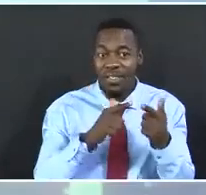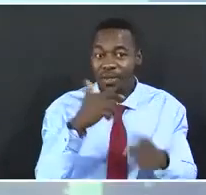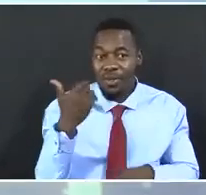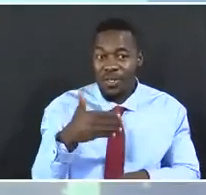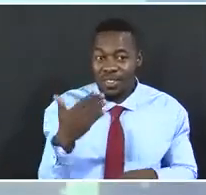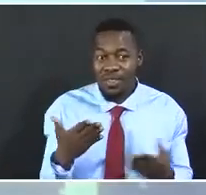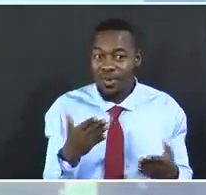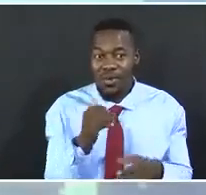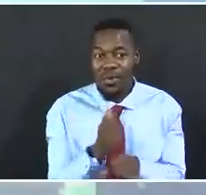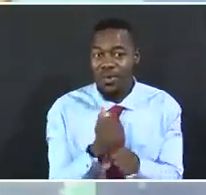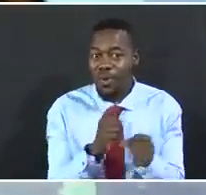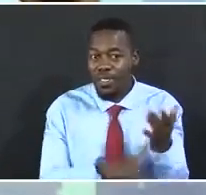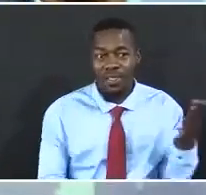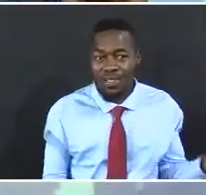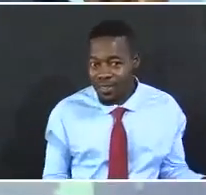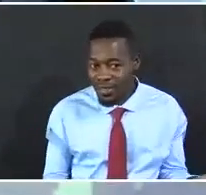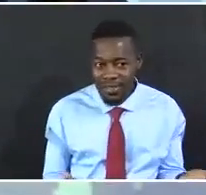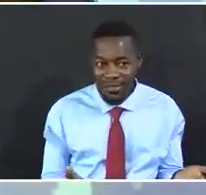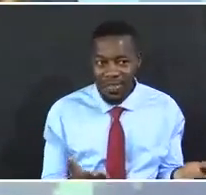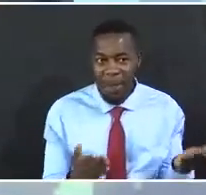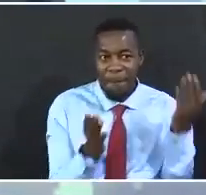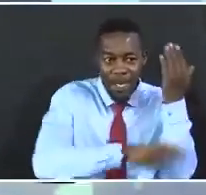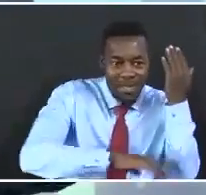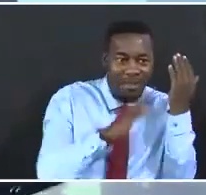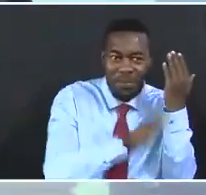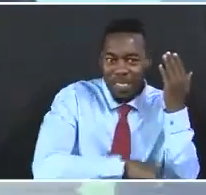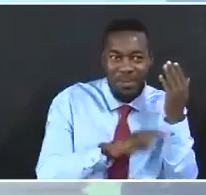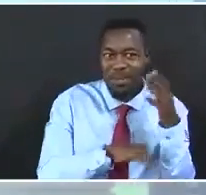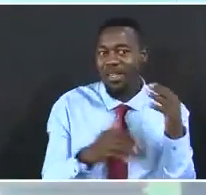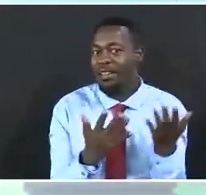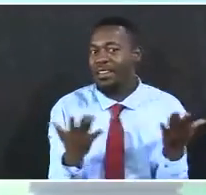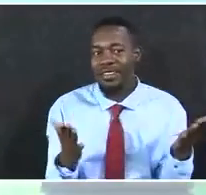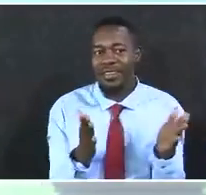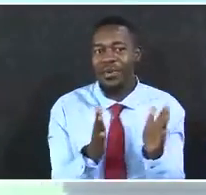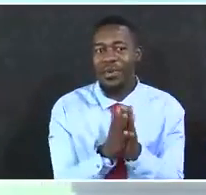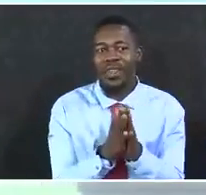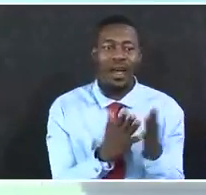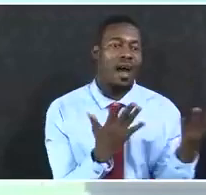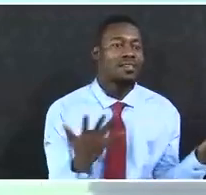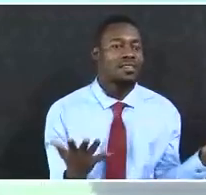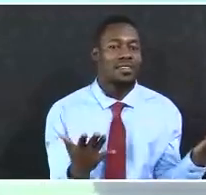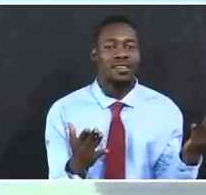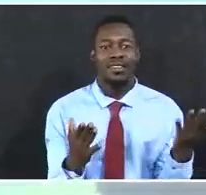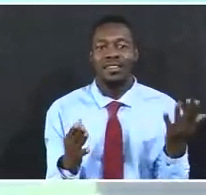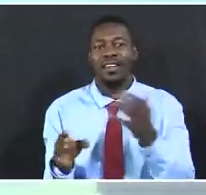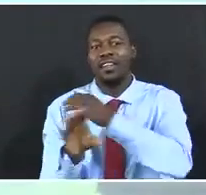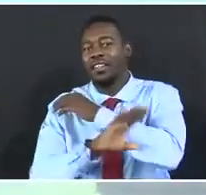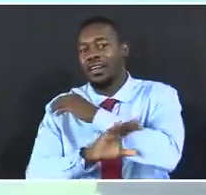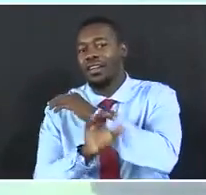glorify God. In fact, we use these hands to do things that cause us to sin.